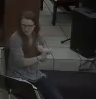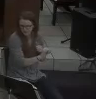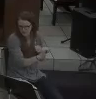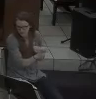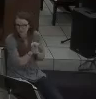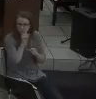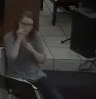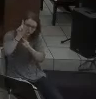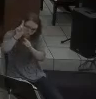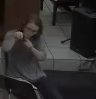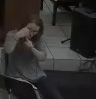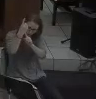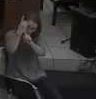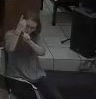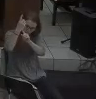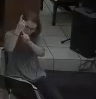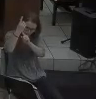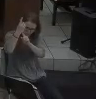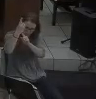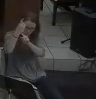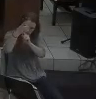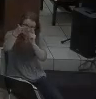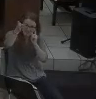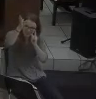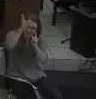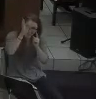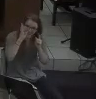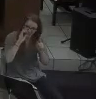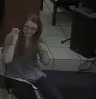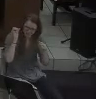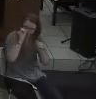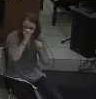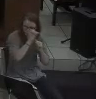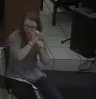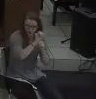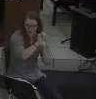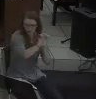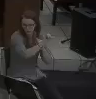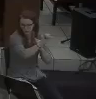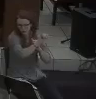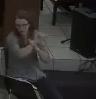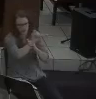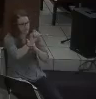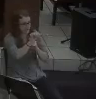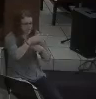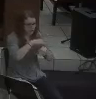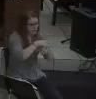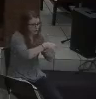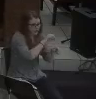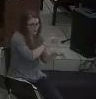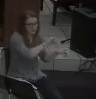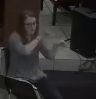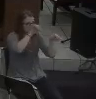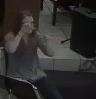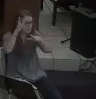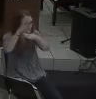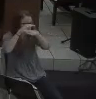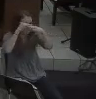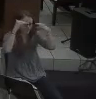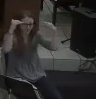love. For you alone are God eternal throughout the earth and